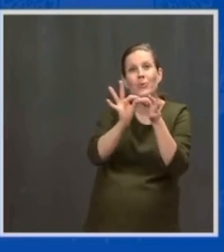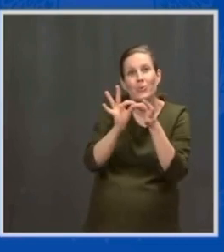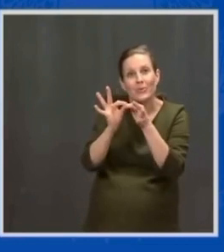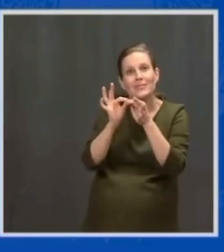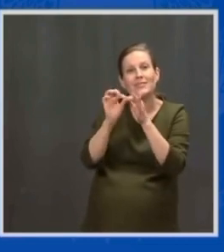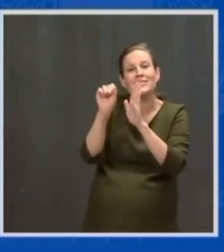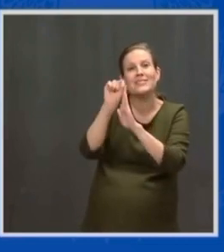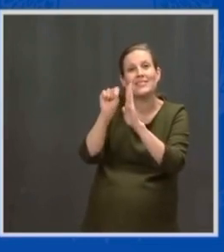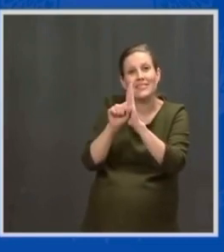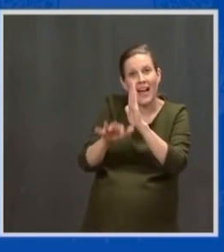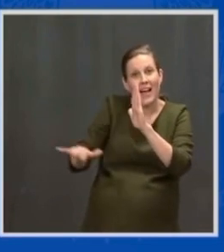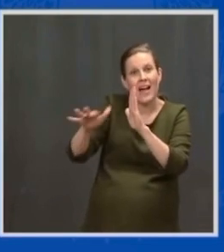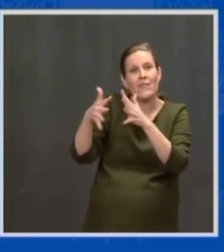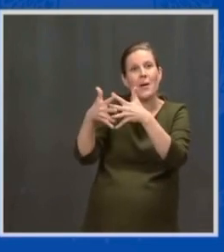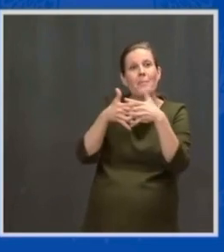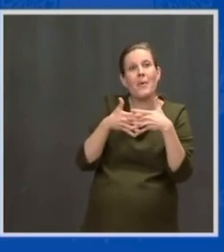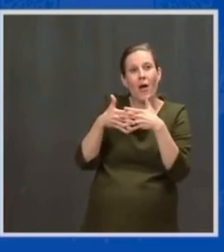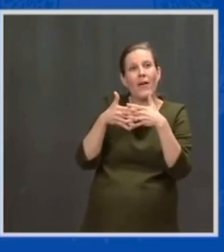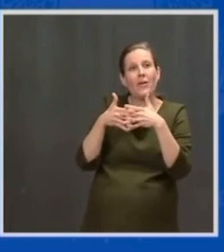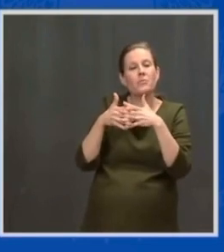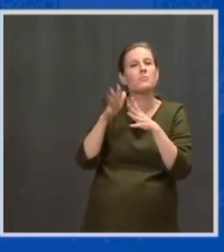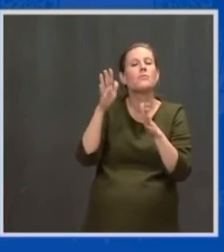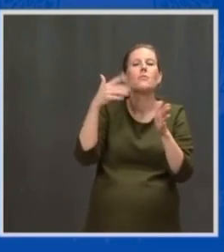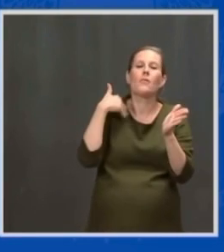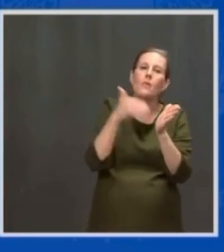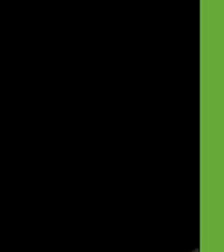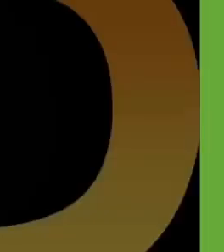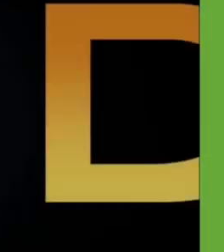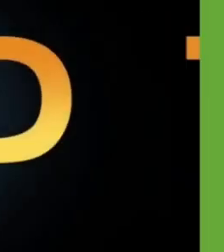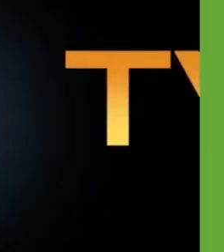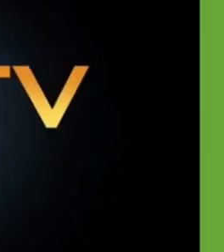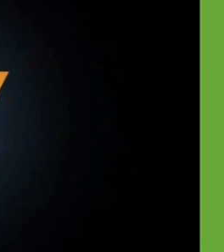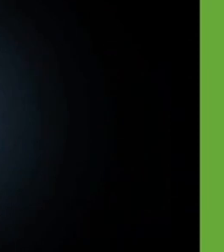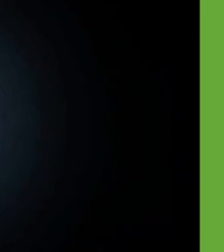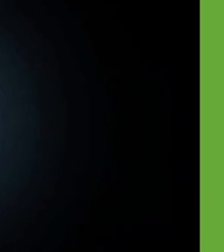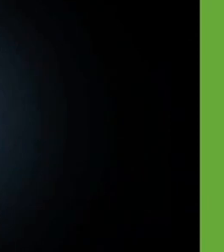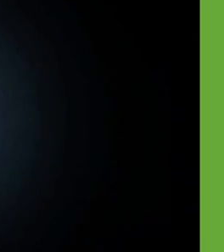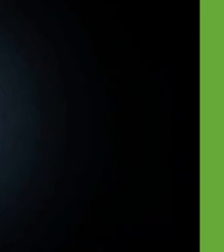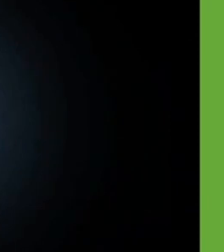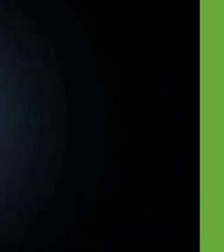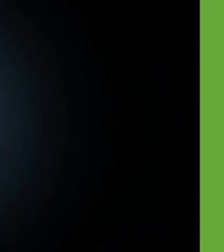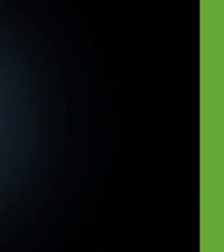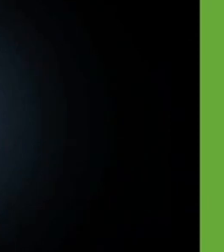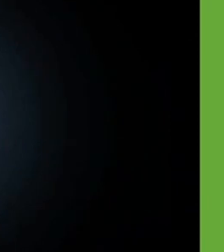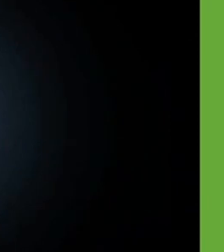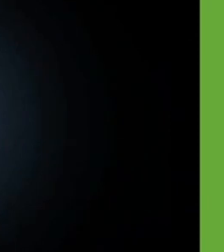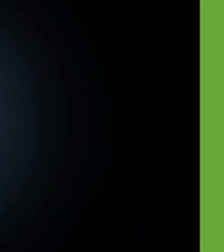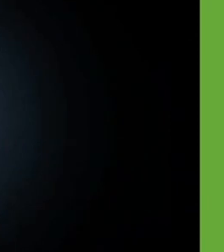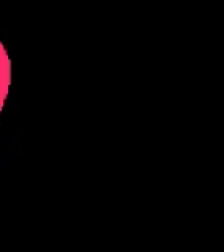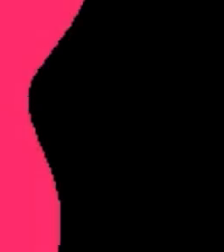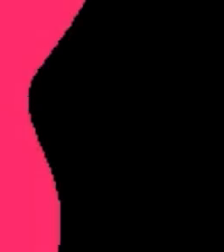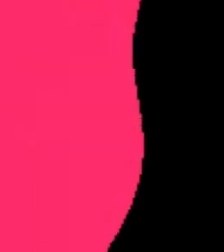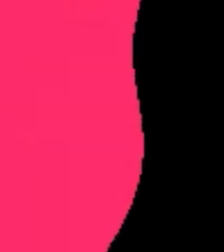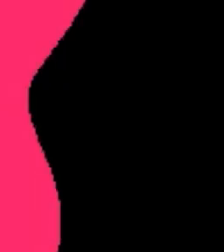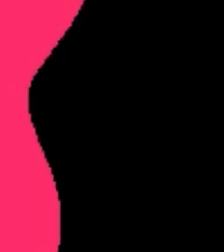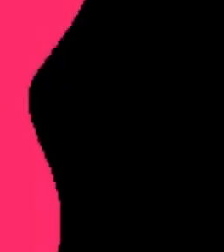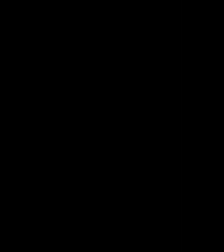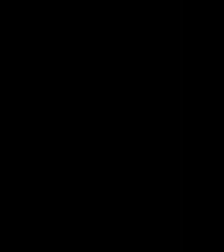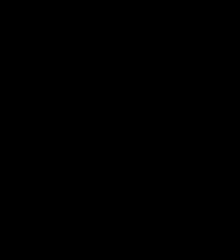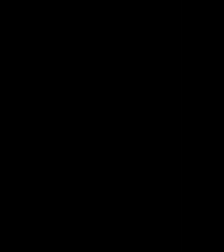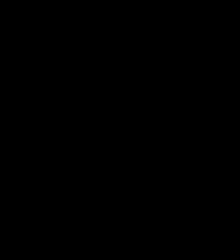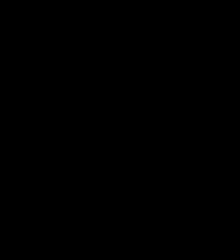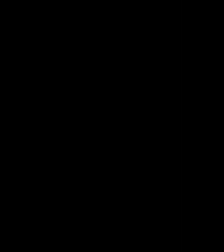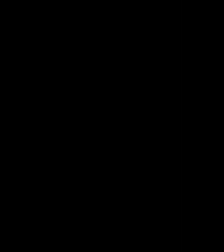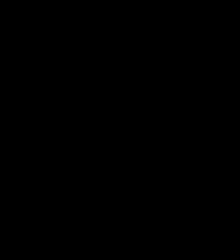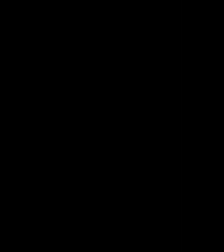conversation. Put your comments and suggestions below in the comment section. Thank you for subscribing to this news channel. You will be notified